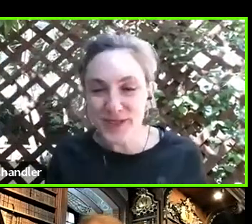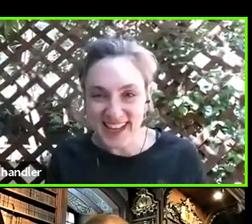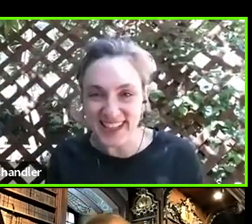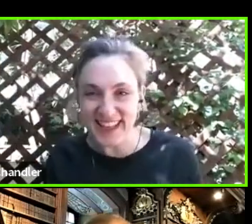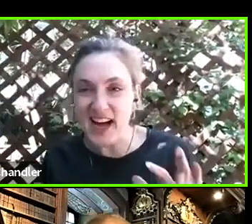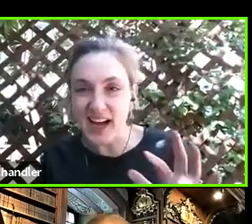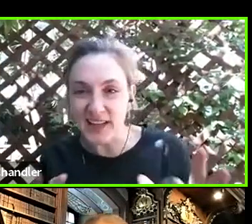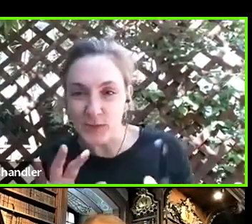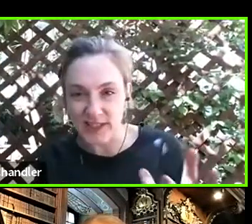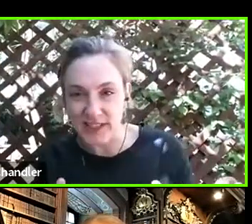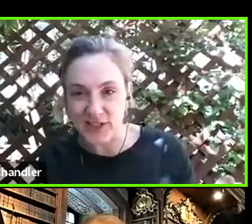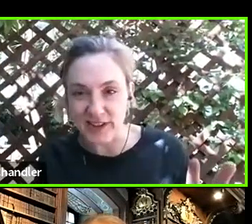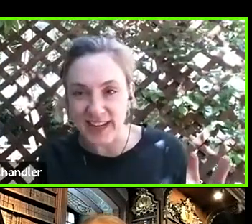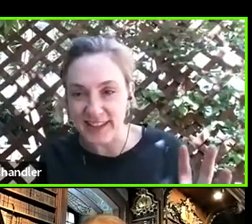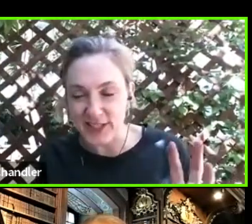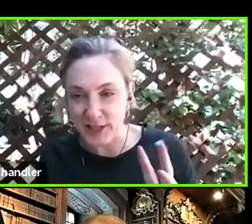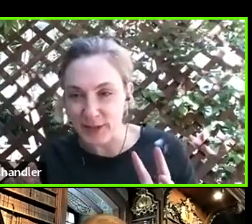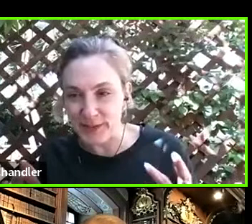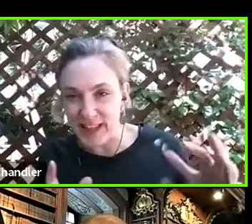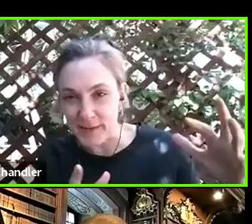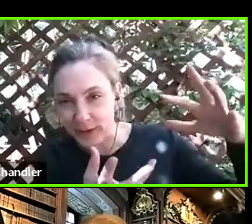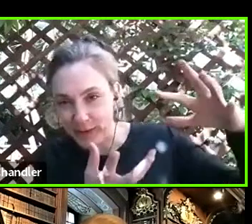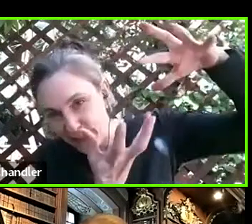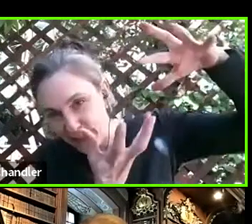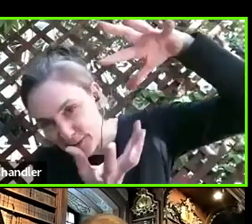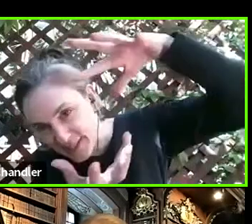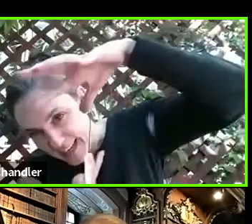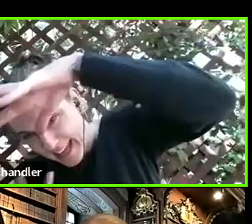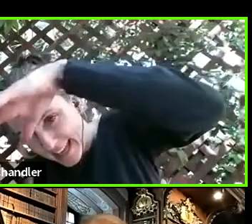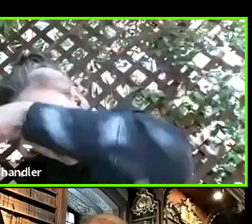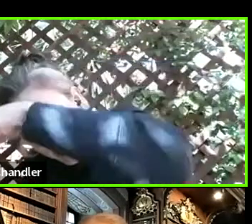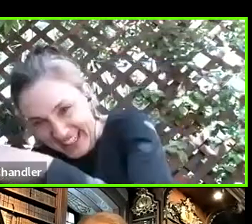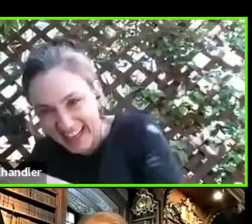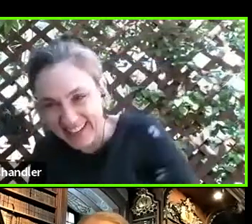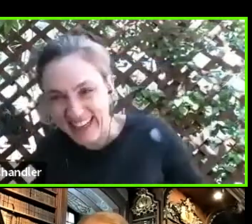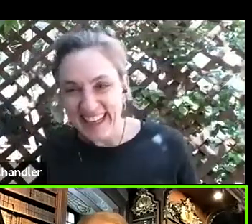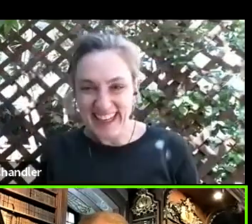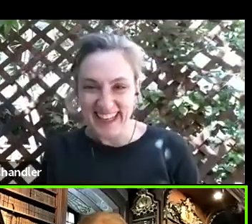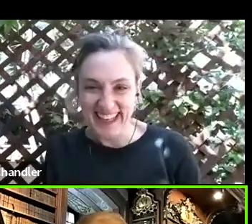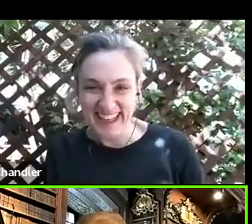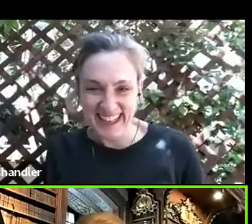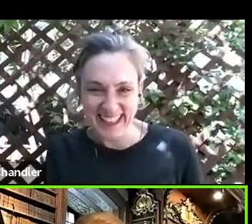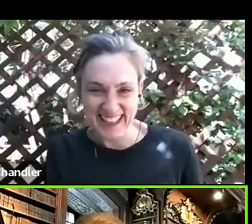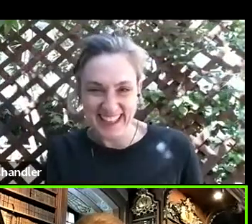it's almost kind of like hogwarts-ish right this like beautiful library with the ghostly head